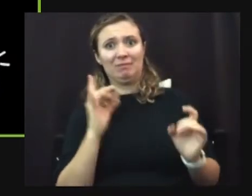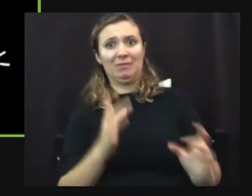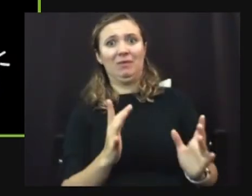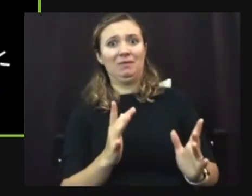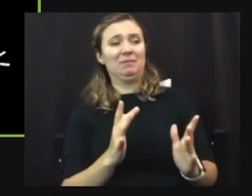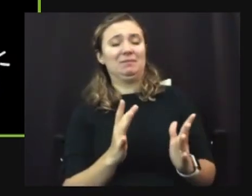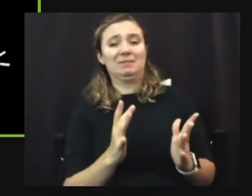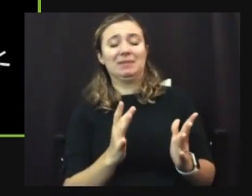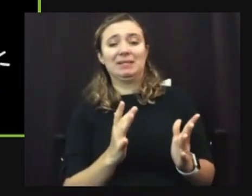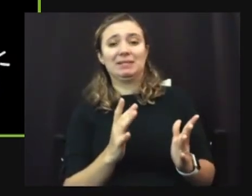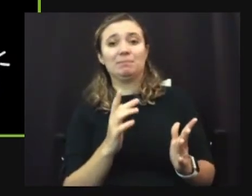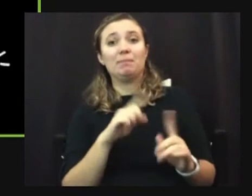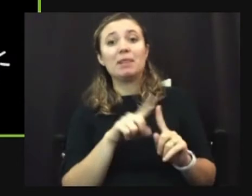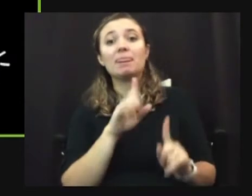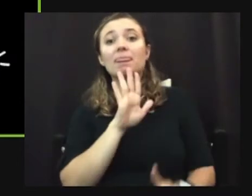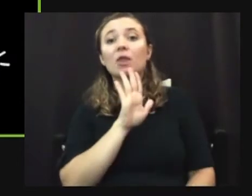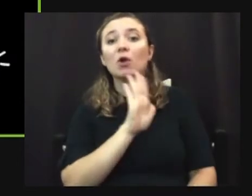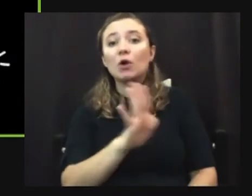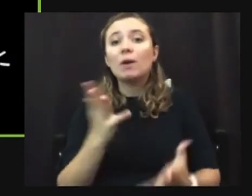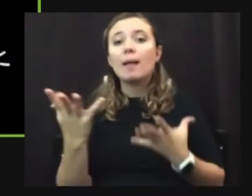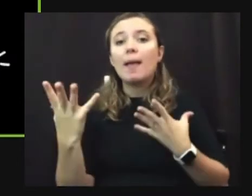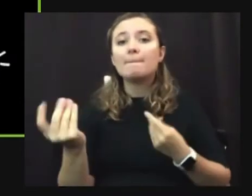empathizes.